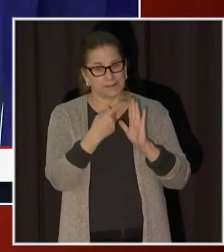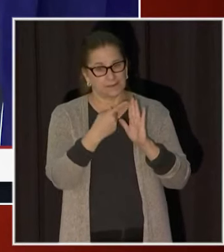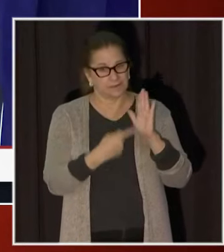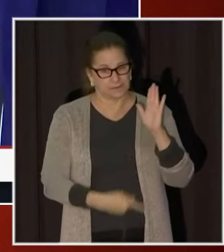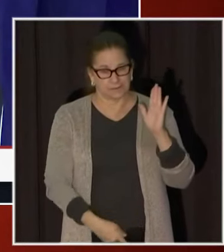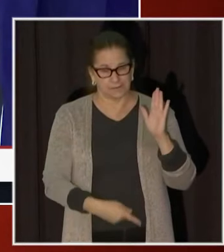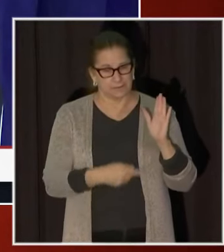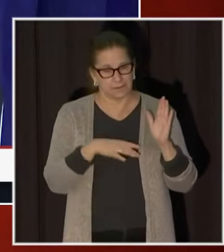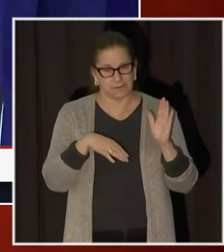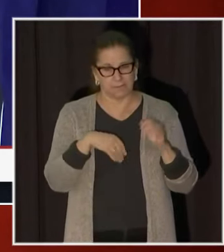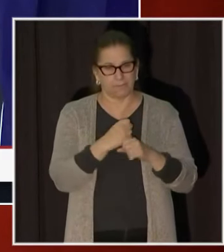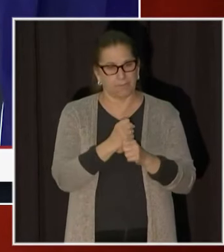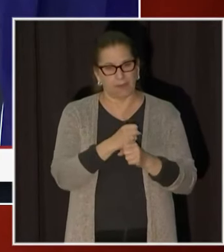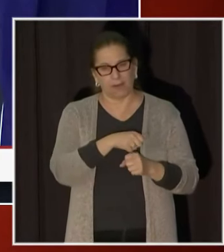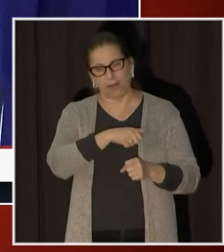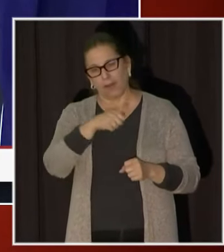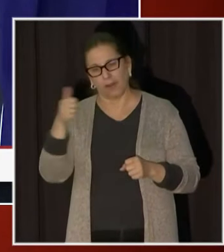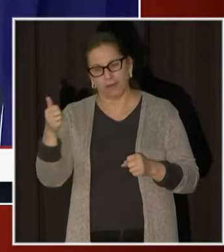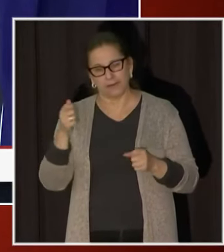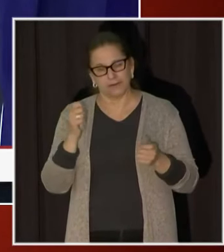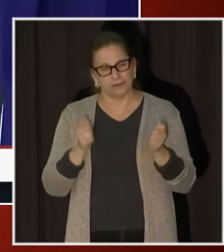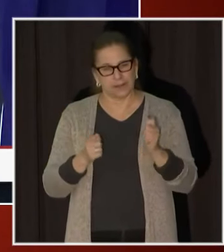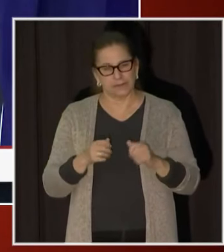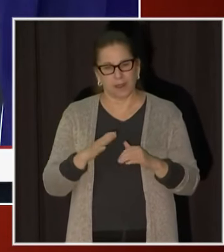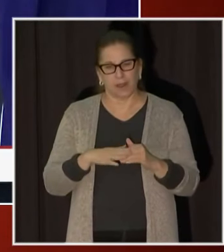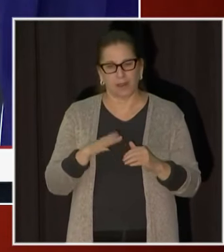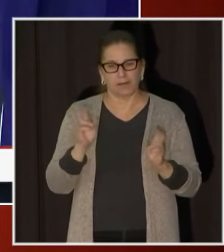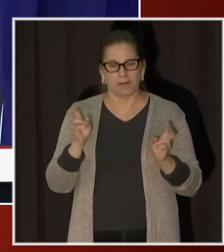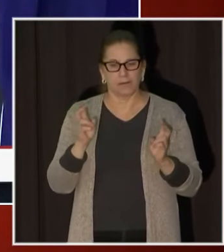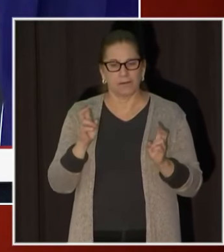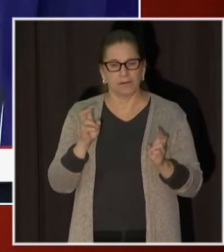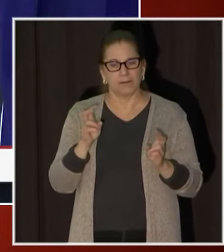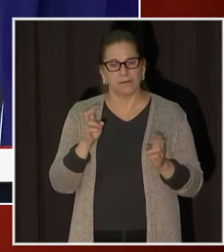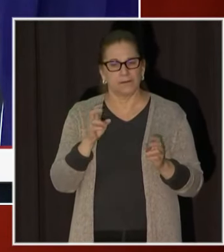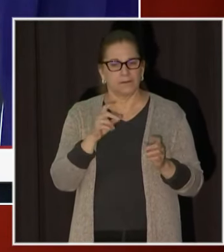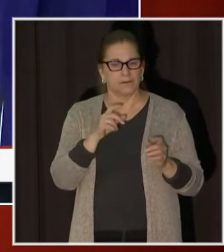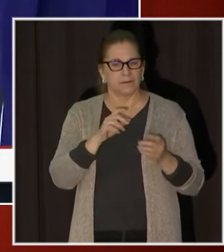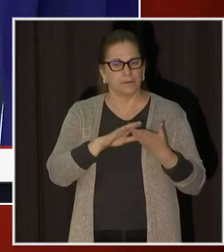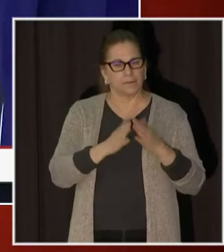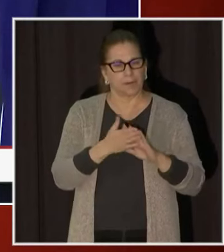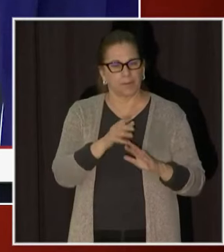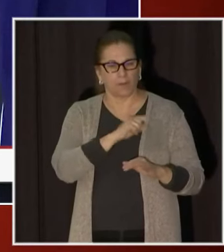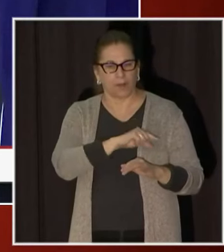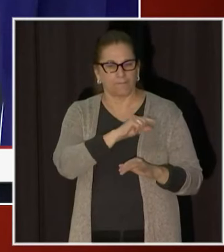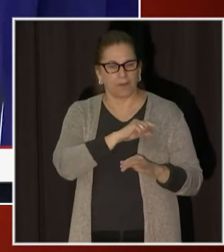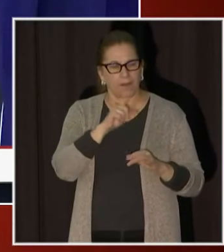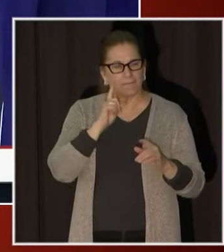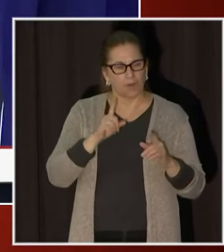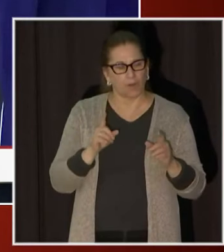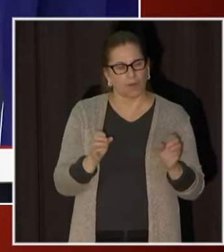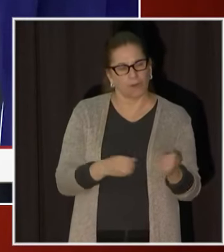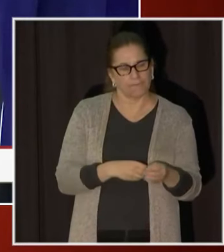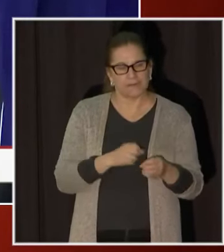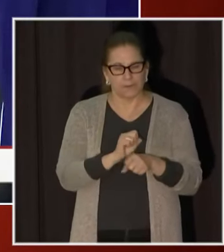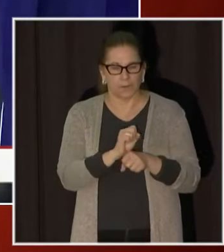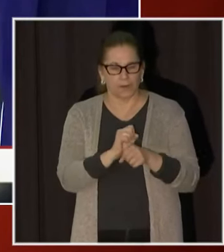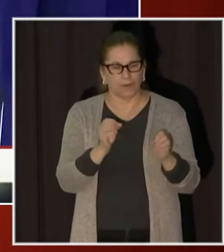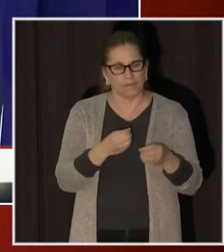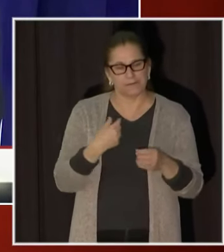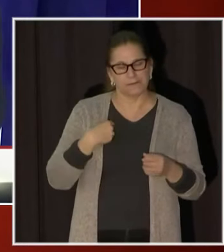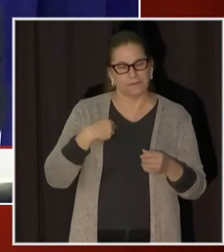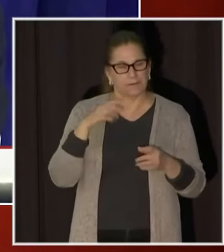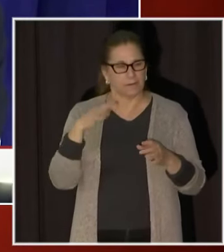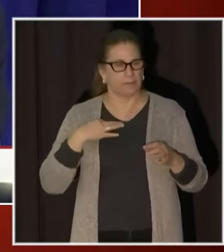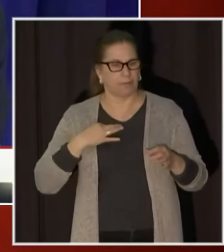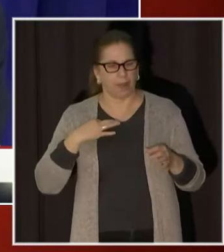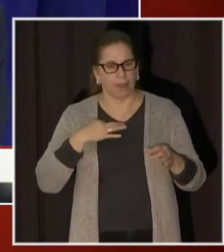candidate qualifications for office, such as having to file a declaration of candidacy, filing with the Office of Campaign Finance, correct?